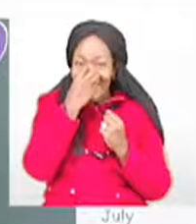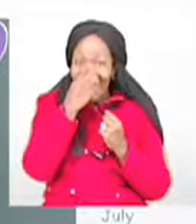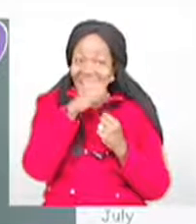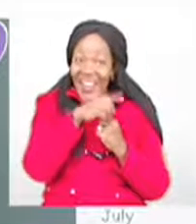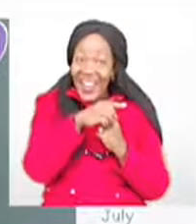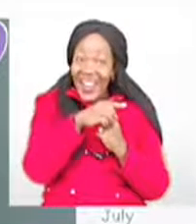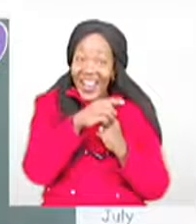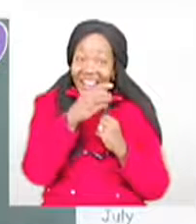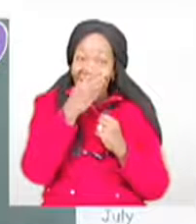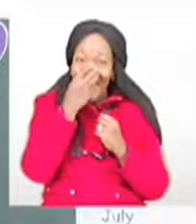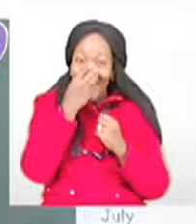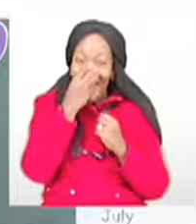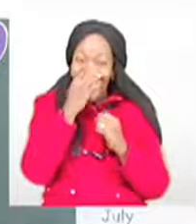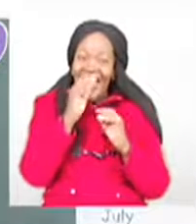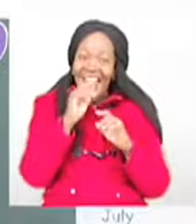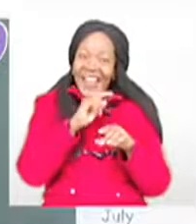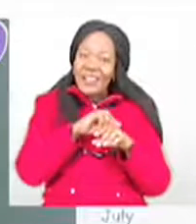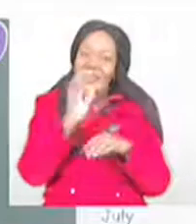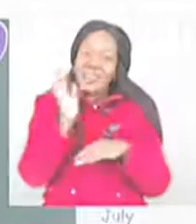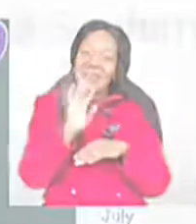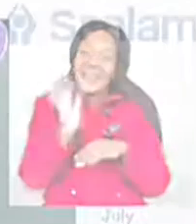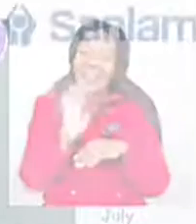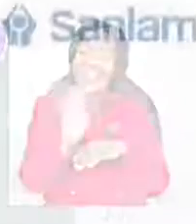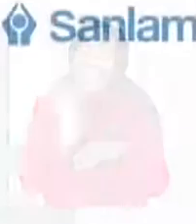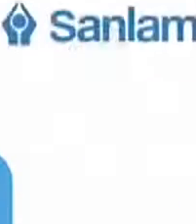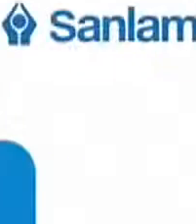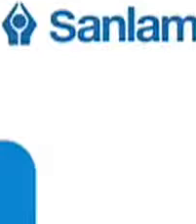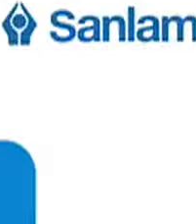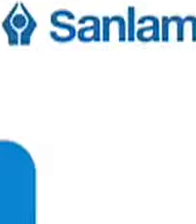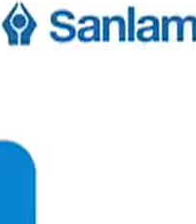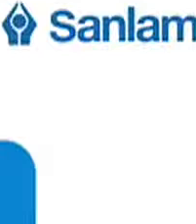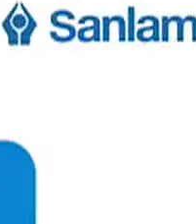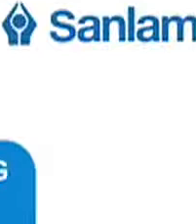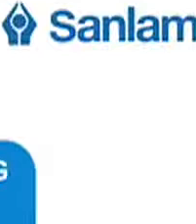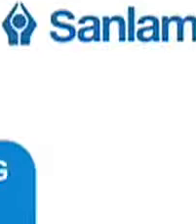it is time to say goodbye.